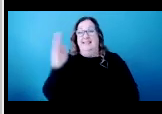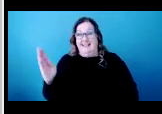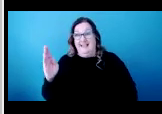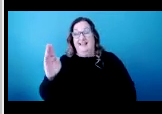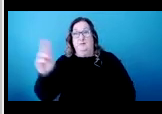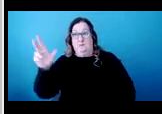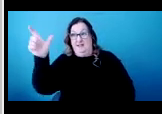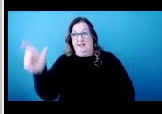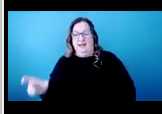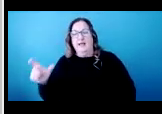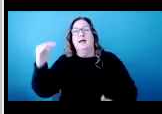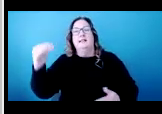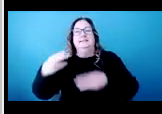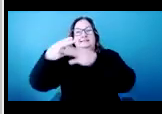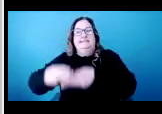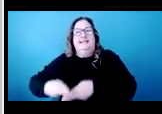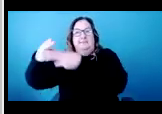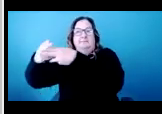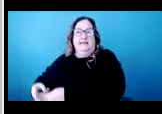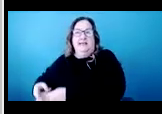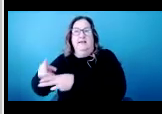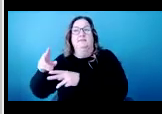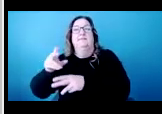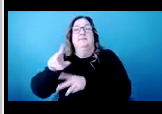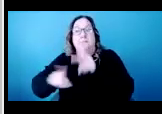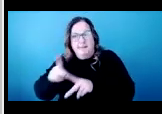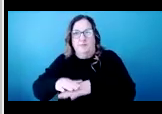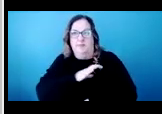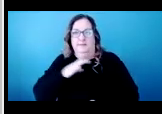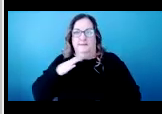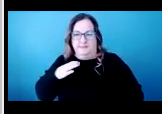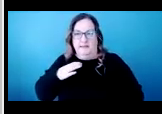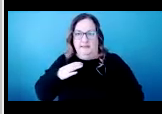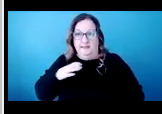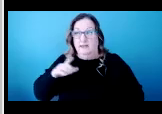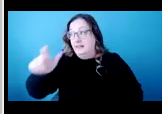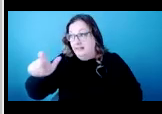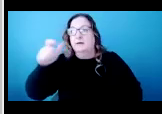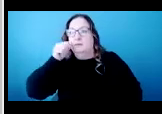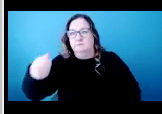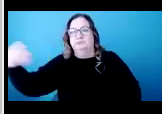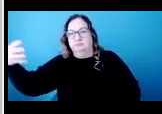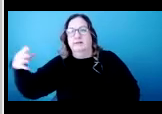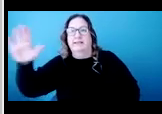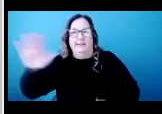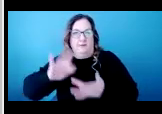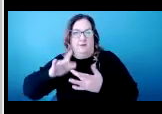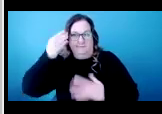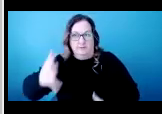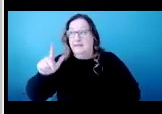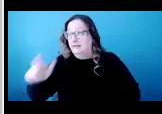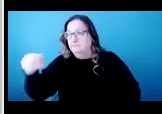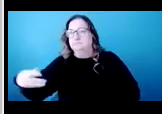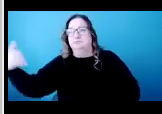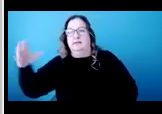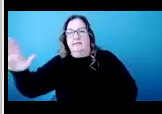that committee. And these are all live links. So if you click it, it'll take you to their webpage with their contact information. And then